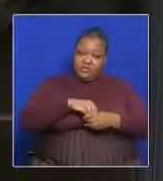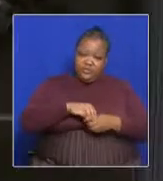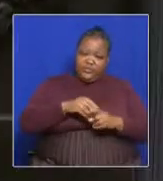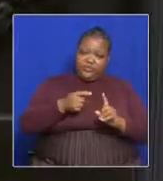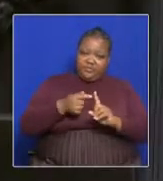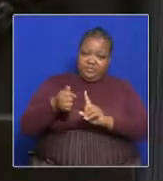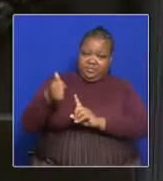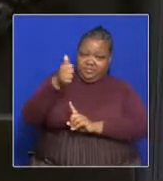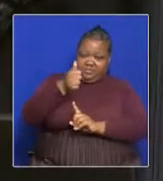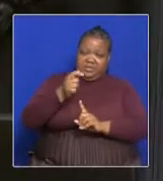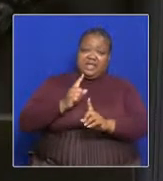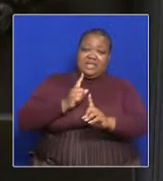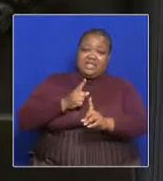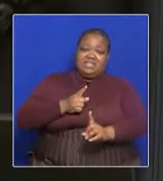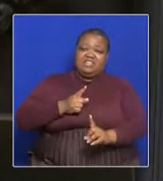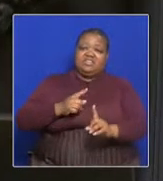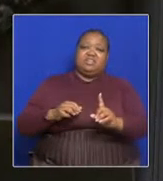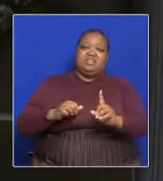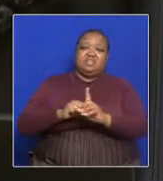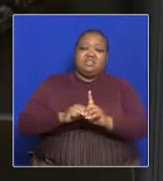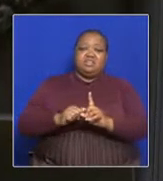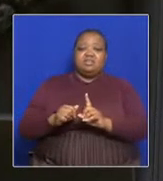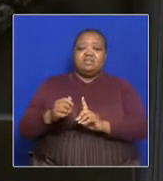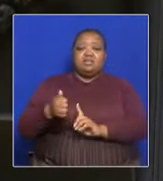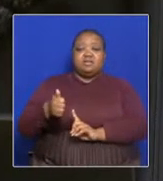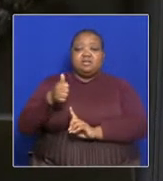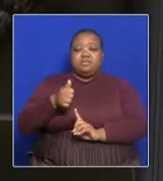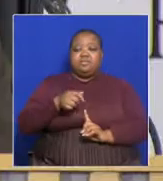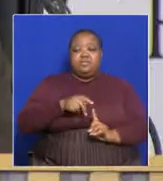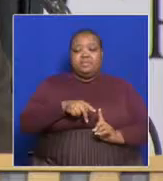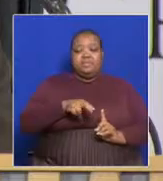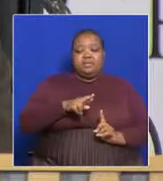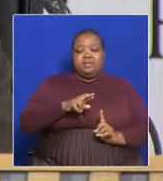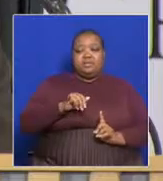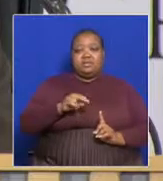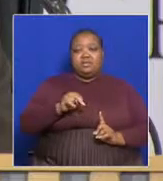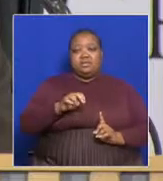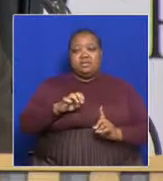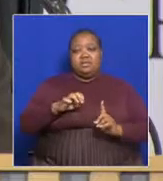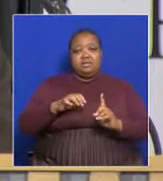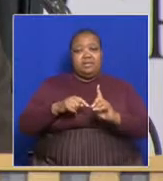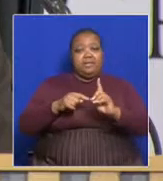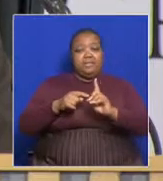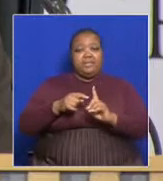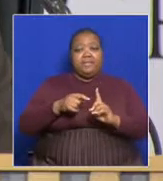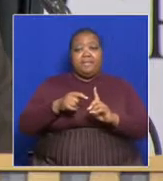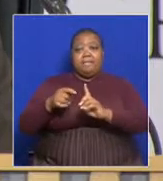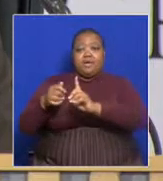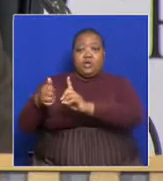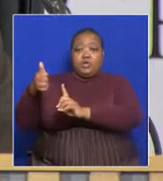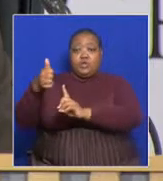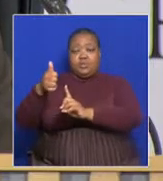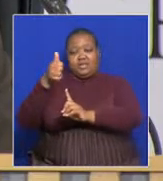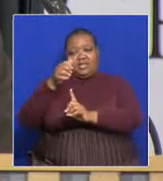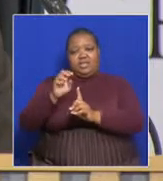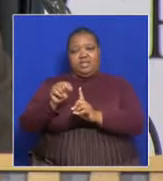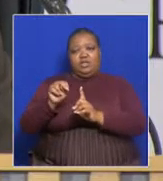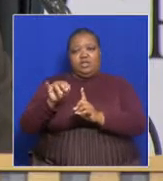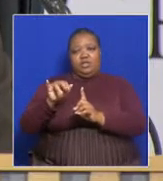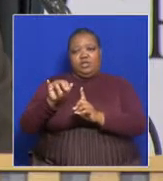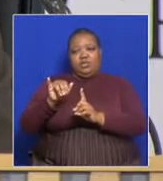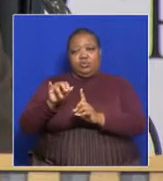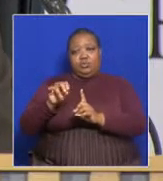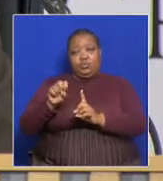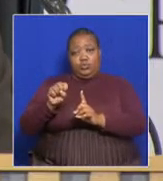Colonel Prinsloo would only adhere to an instruction coming from Brigadier Nyuswa. It was not within my powers to make